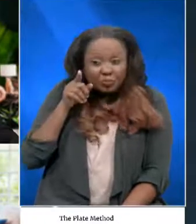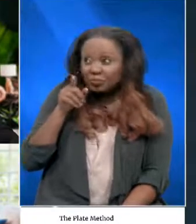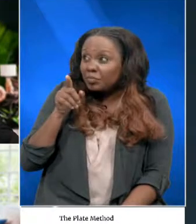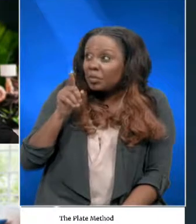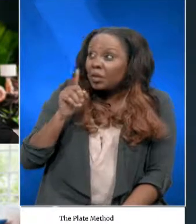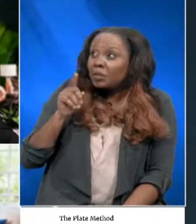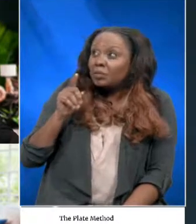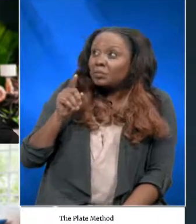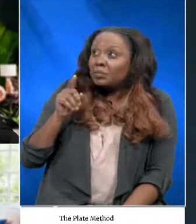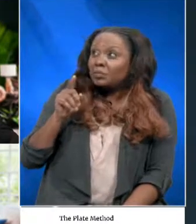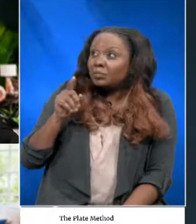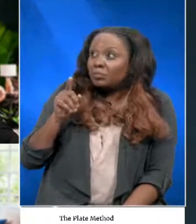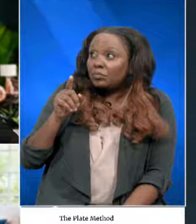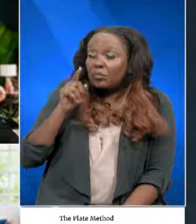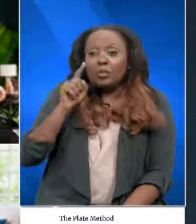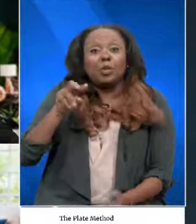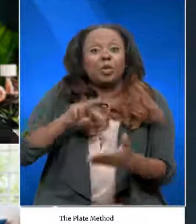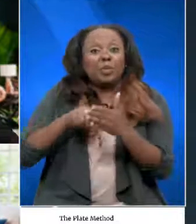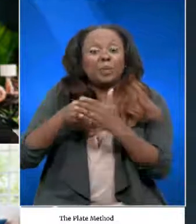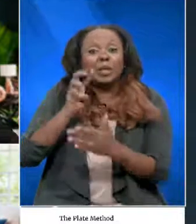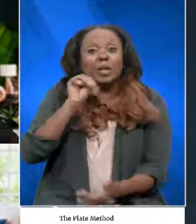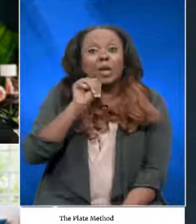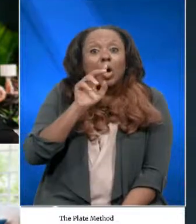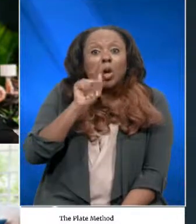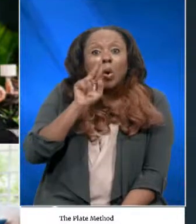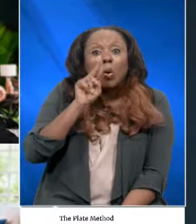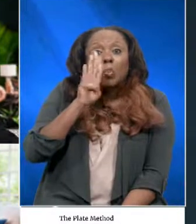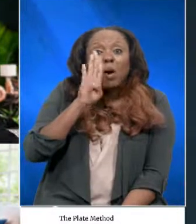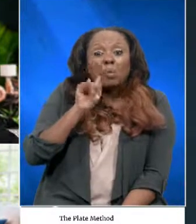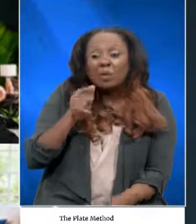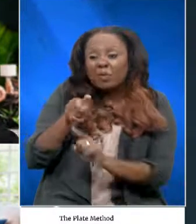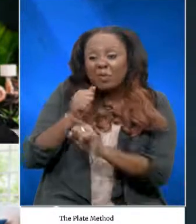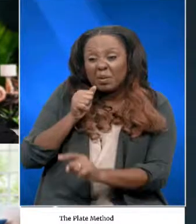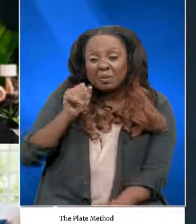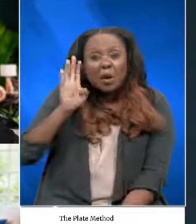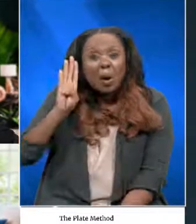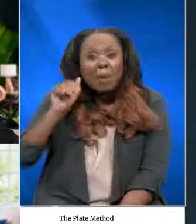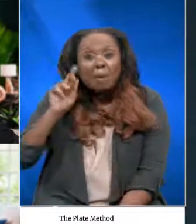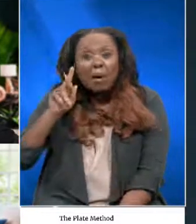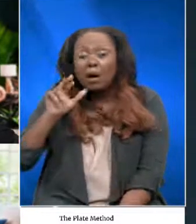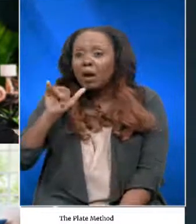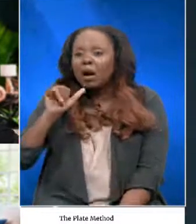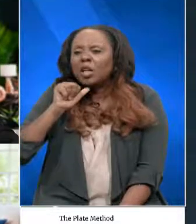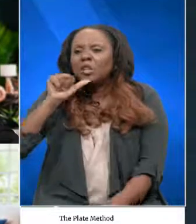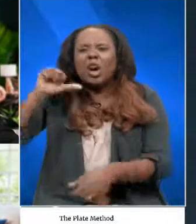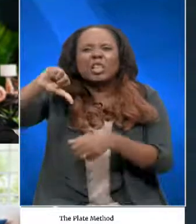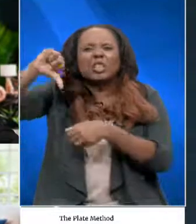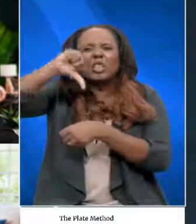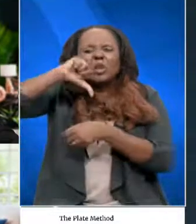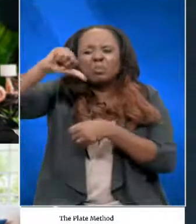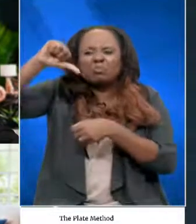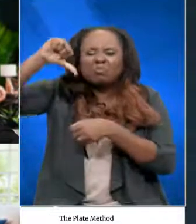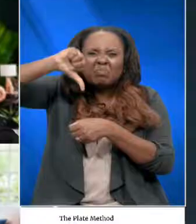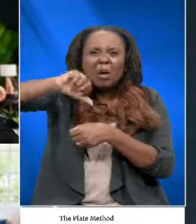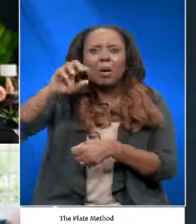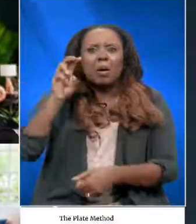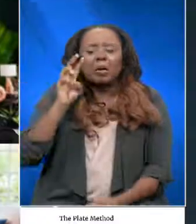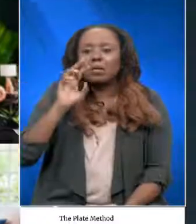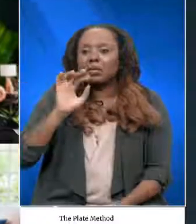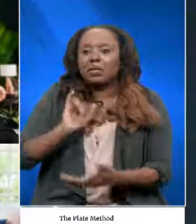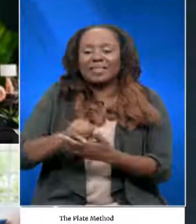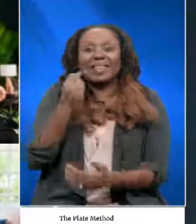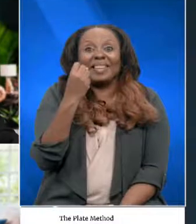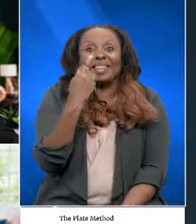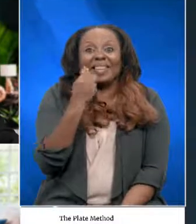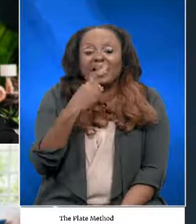quite bitter. Creamy from the bar. from the bar, not the syrup. Not the syrup. The syrup is about 11 teaspoons of